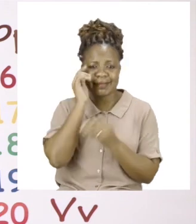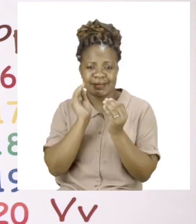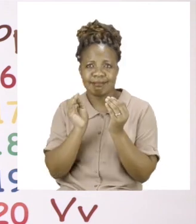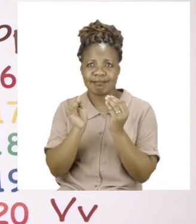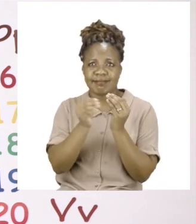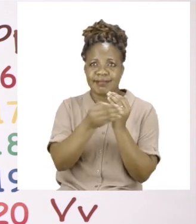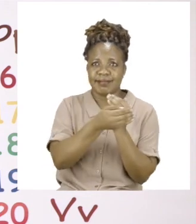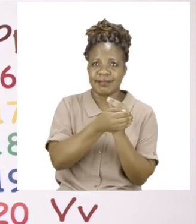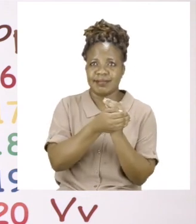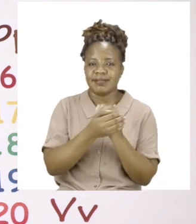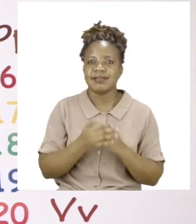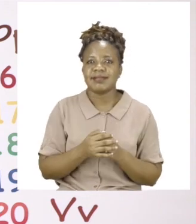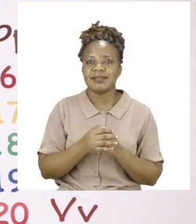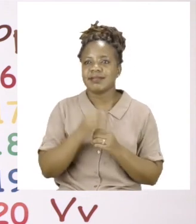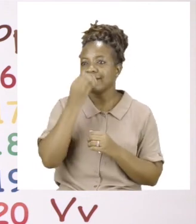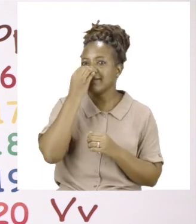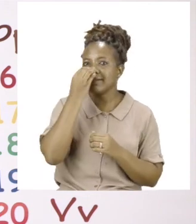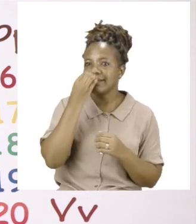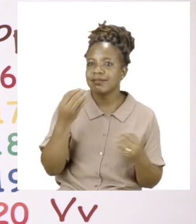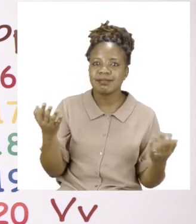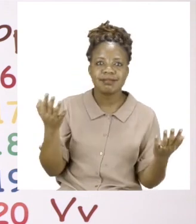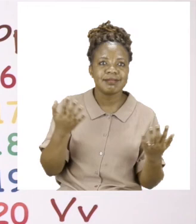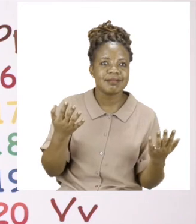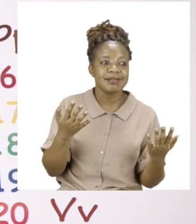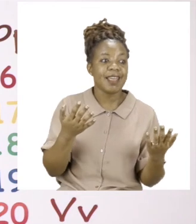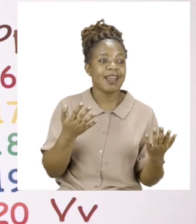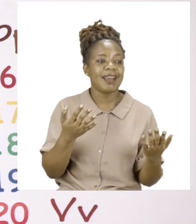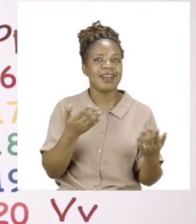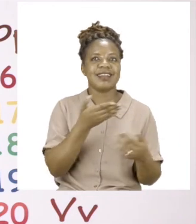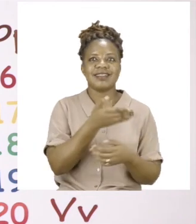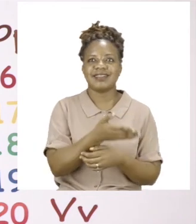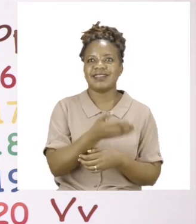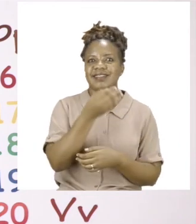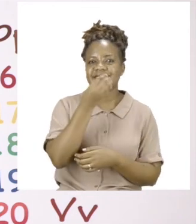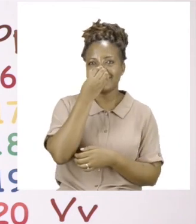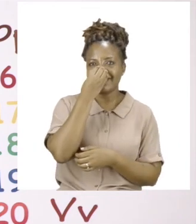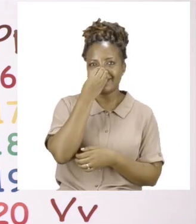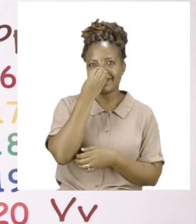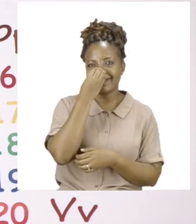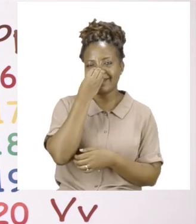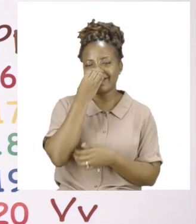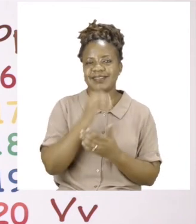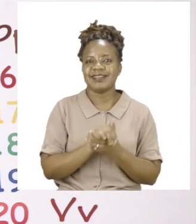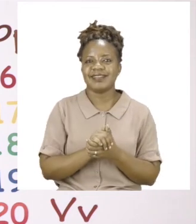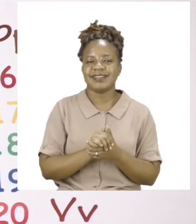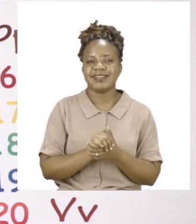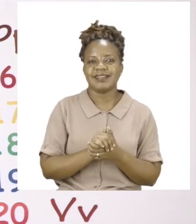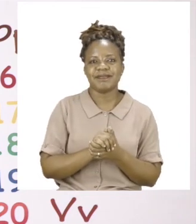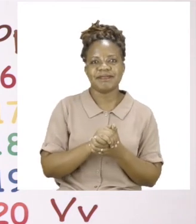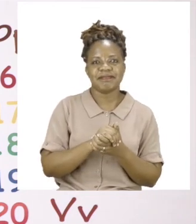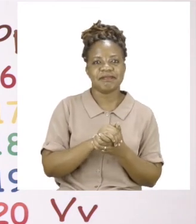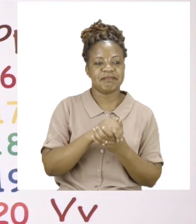me. Zoshi, where are you? Oh, there he is.